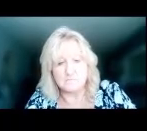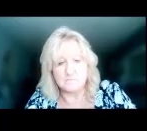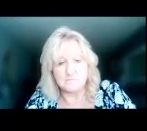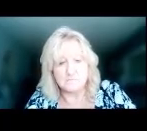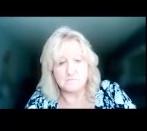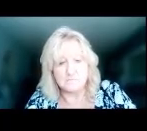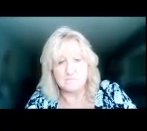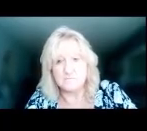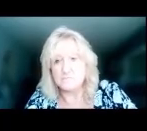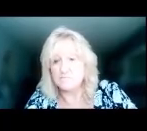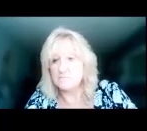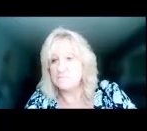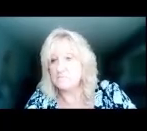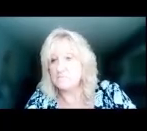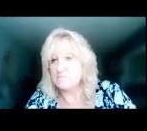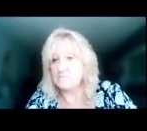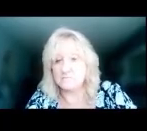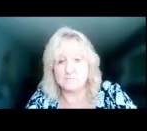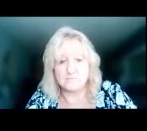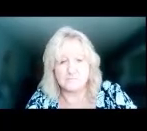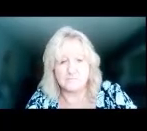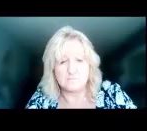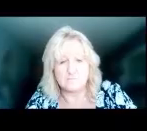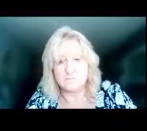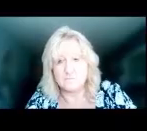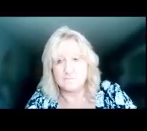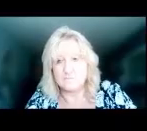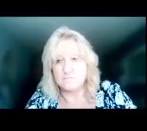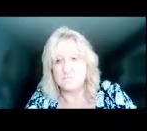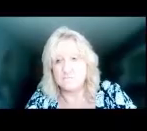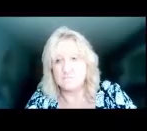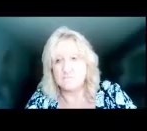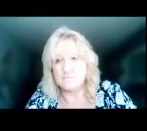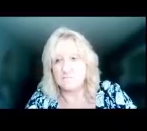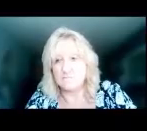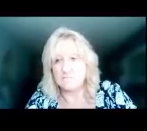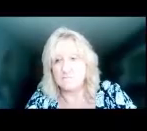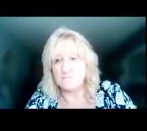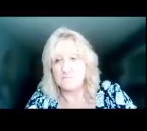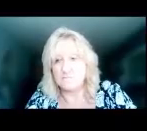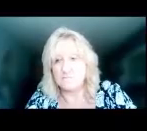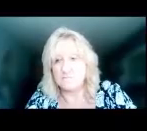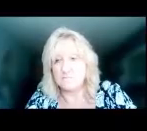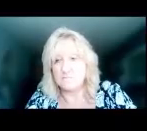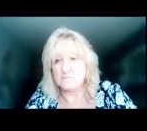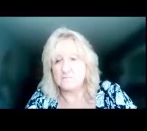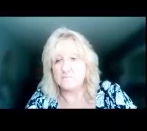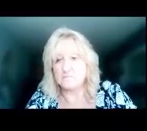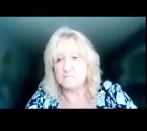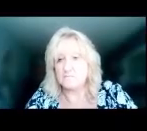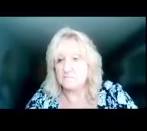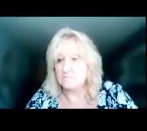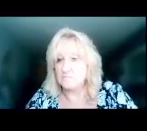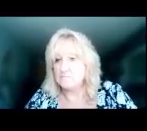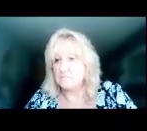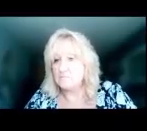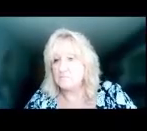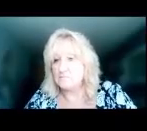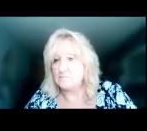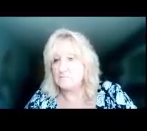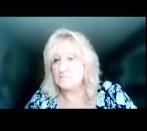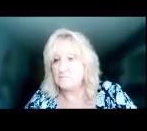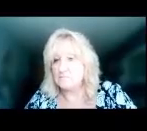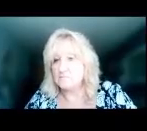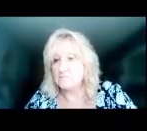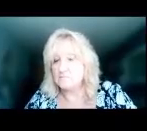to Google, if you go into settings and then Google, and then quite often there's recommended apps and